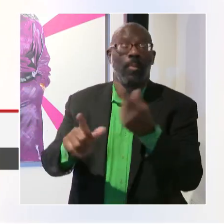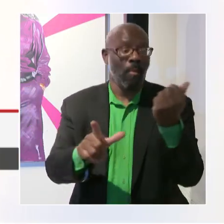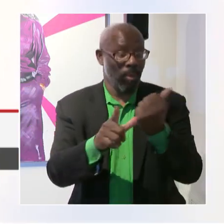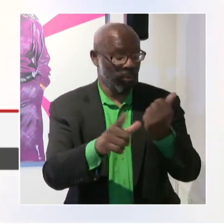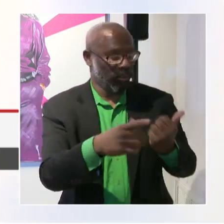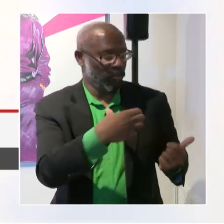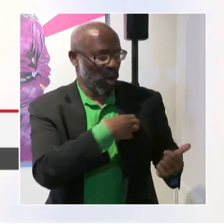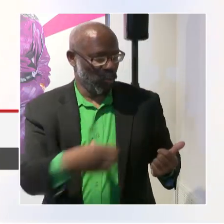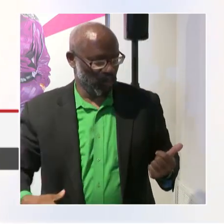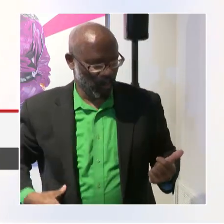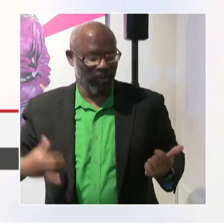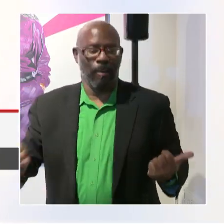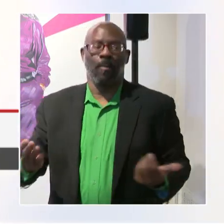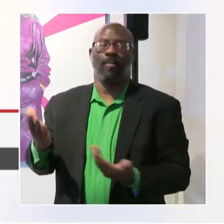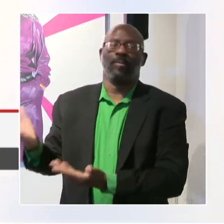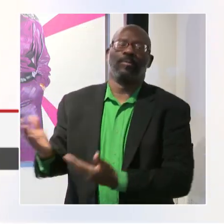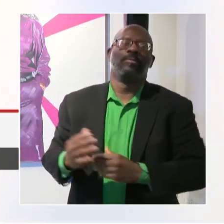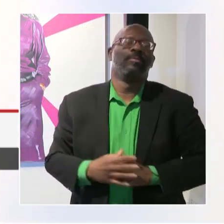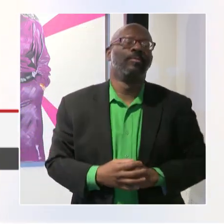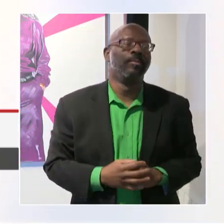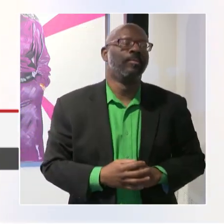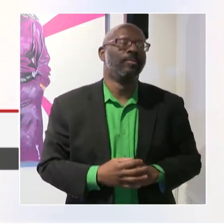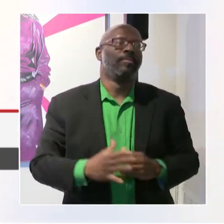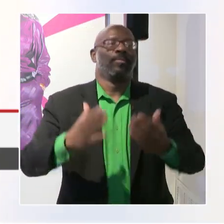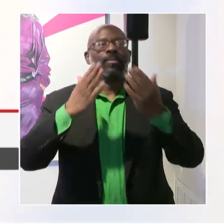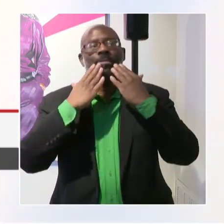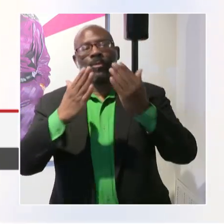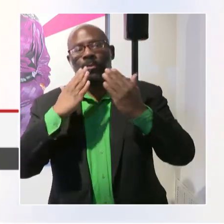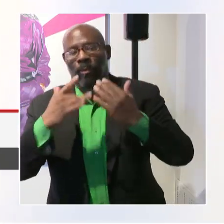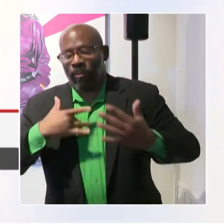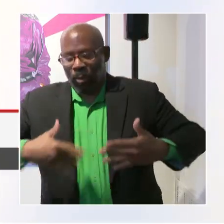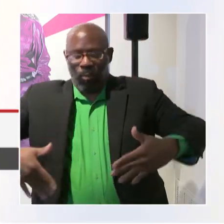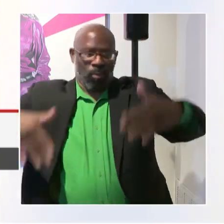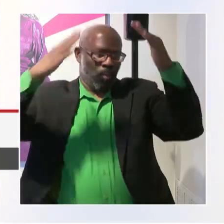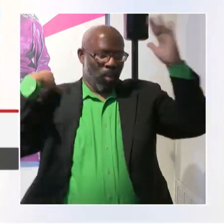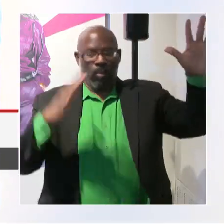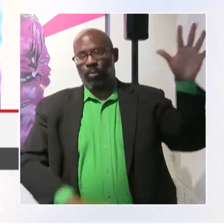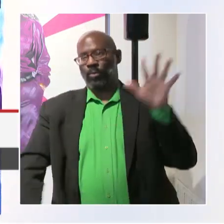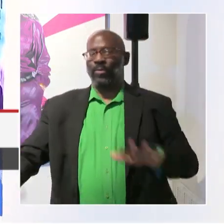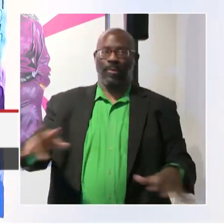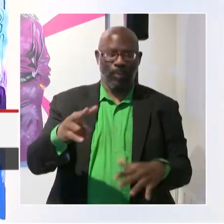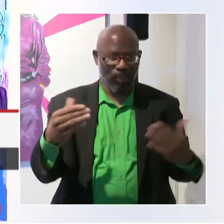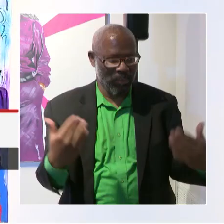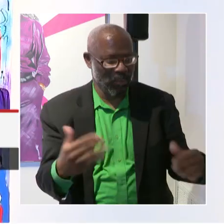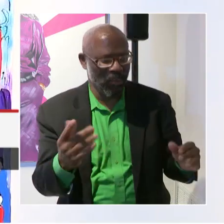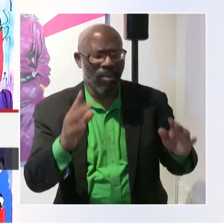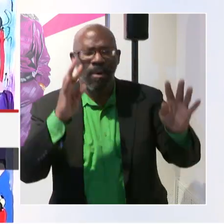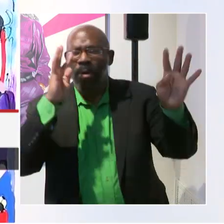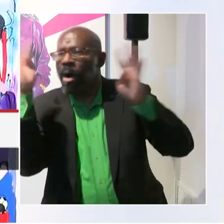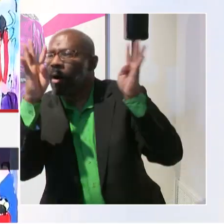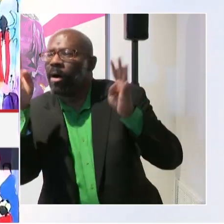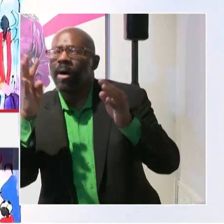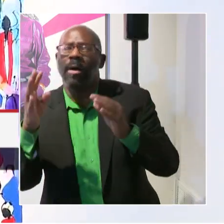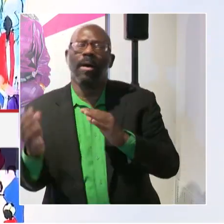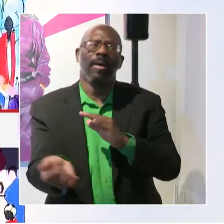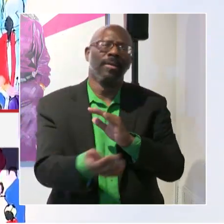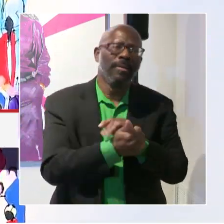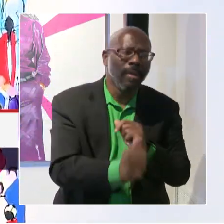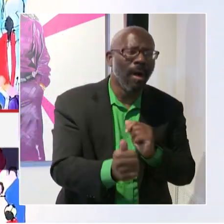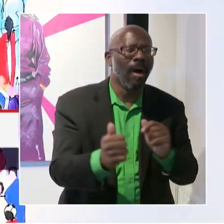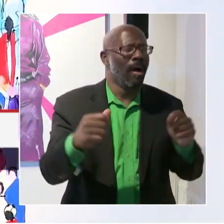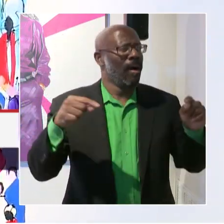Thank you so much. My goodness, I'm like super overwhelmed by just the creativity and talent and innovation that's in this room this